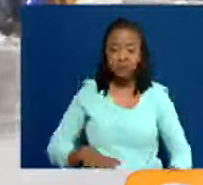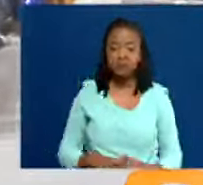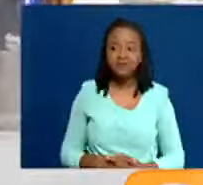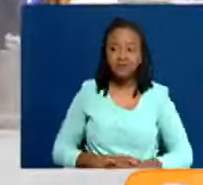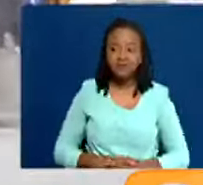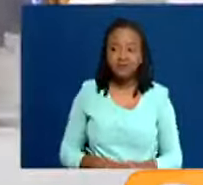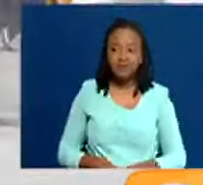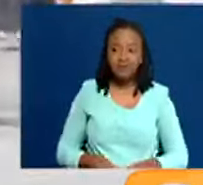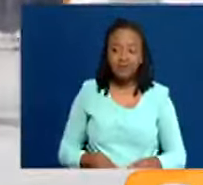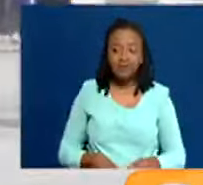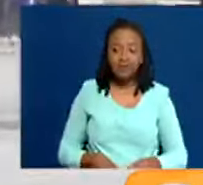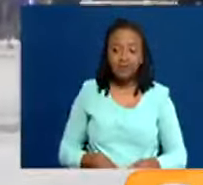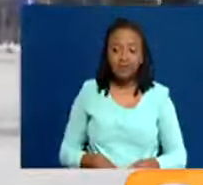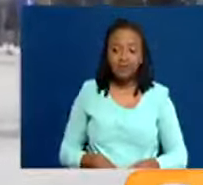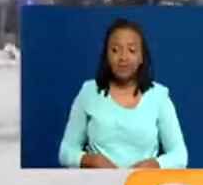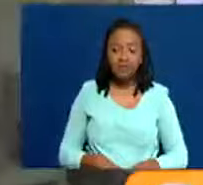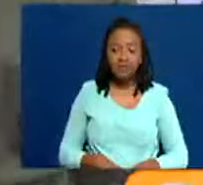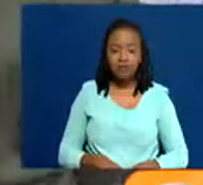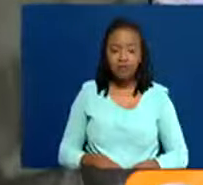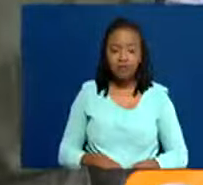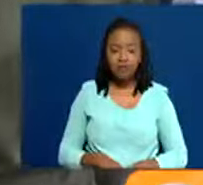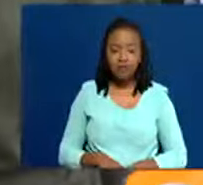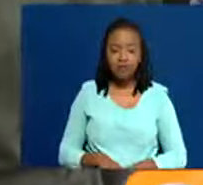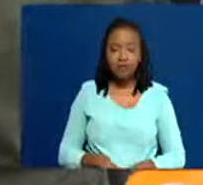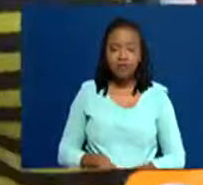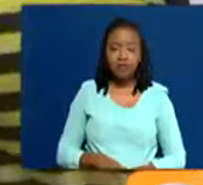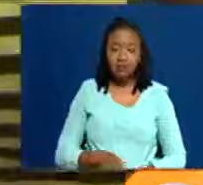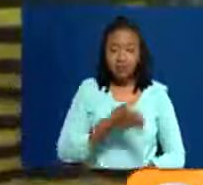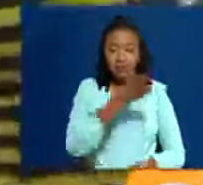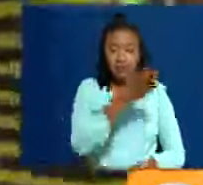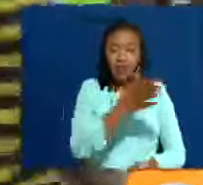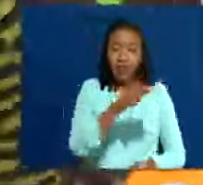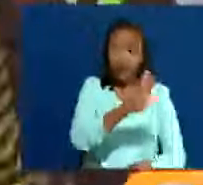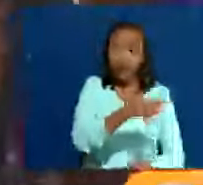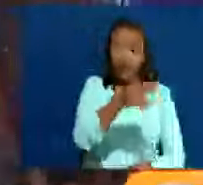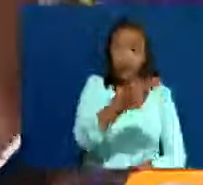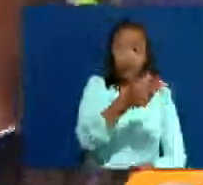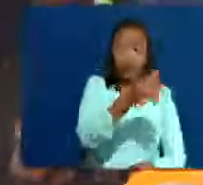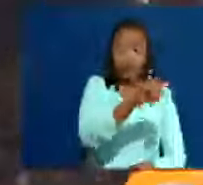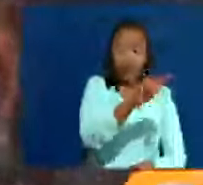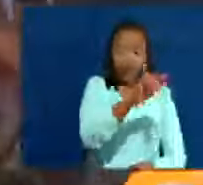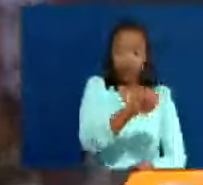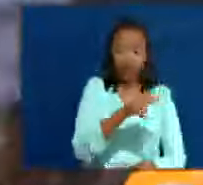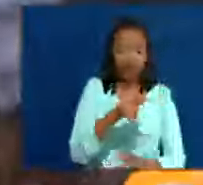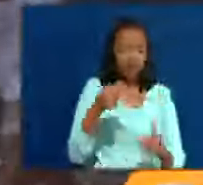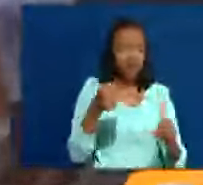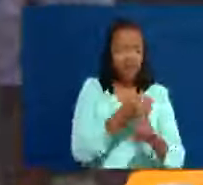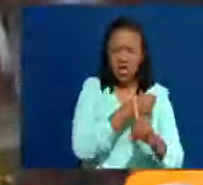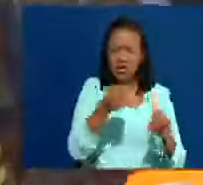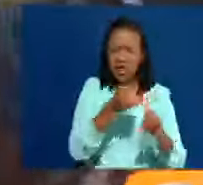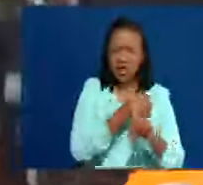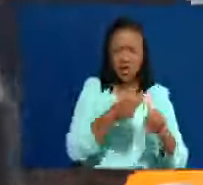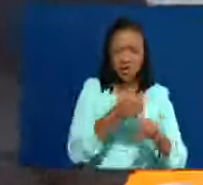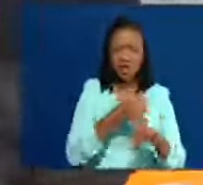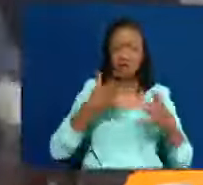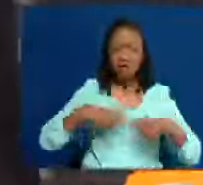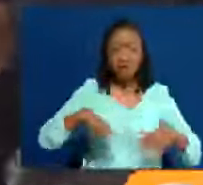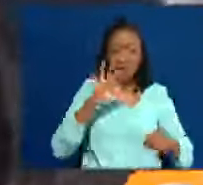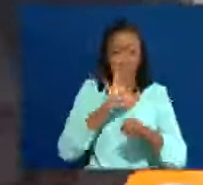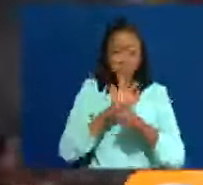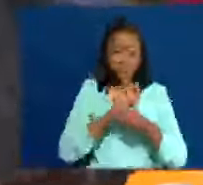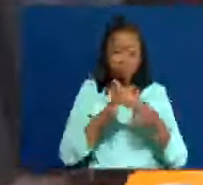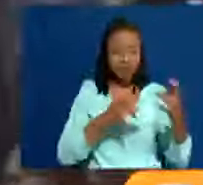The spike in gang-related violence in Haiti continues to arouse global concern. Thousands of residents